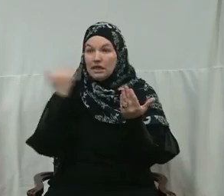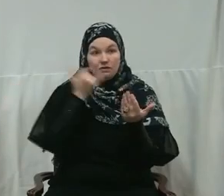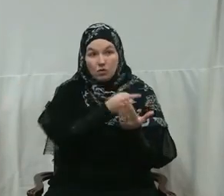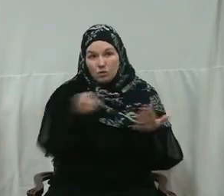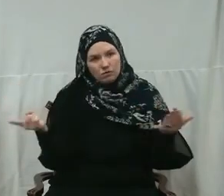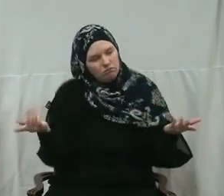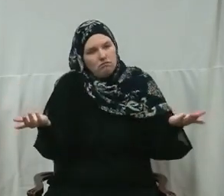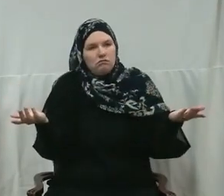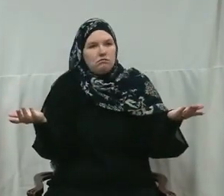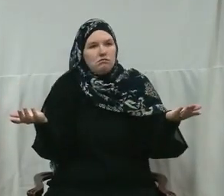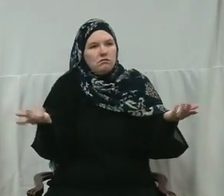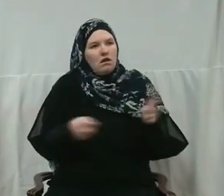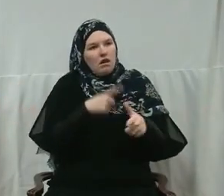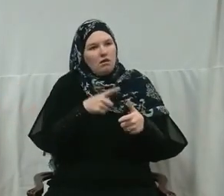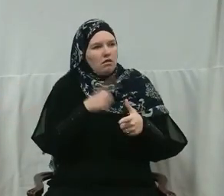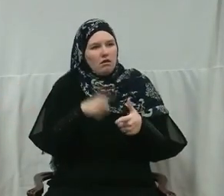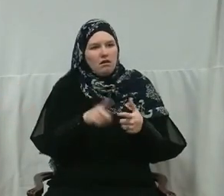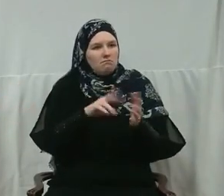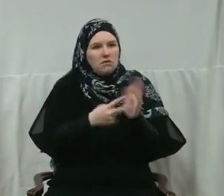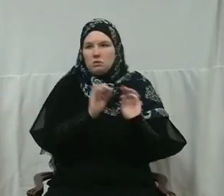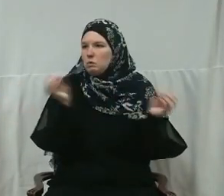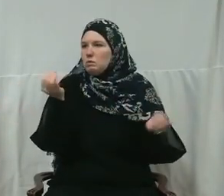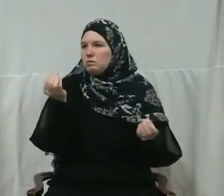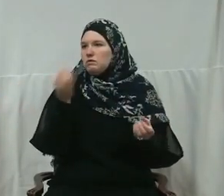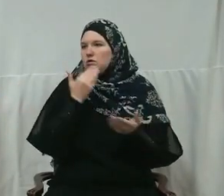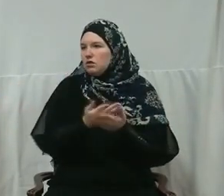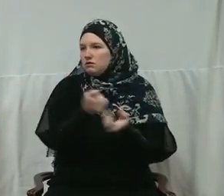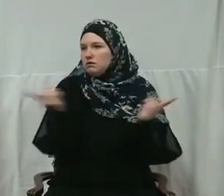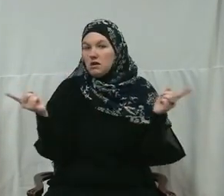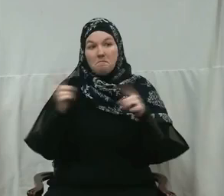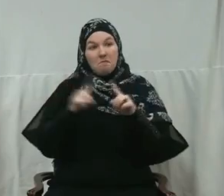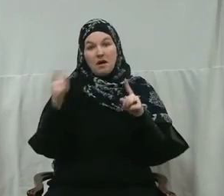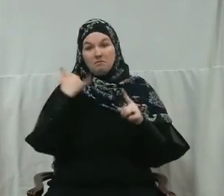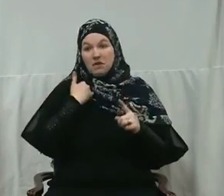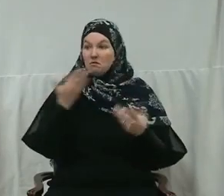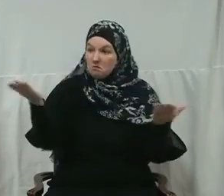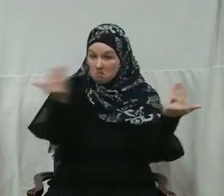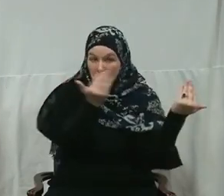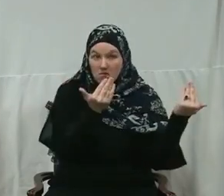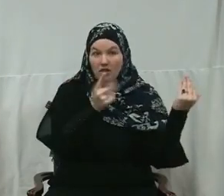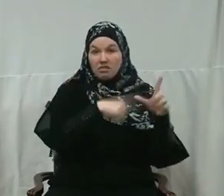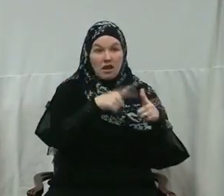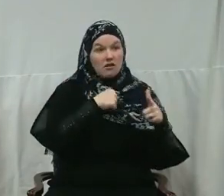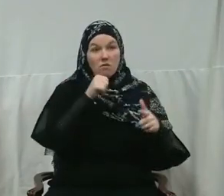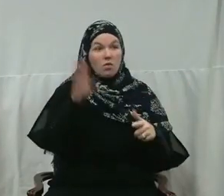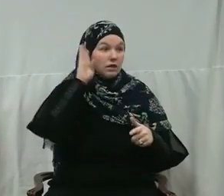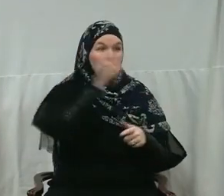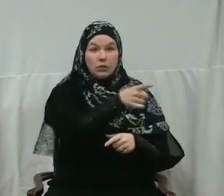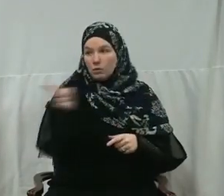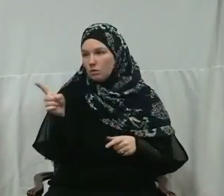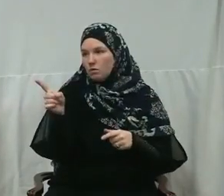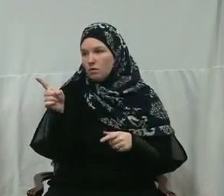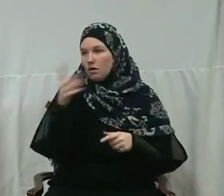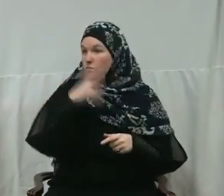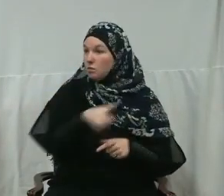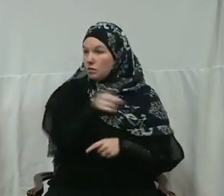support everybody's right to speak up and to speak truth to power. That should not be a challenge at all for the